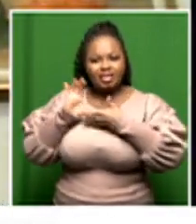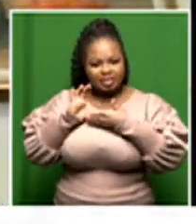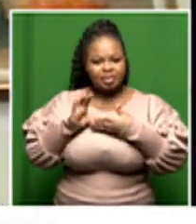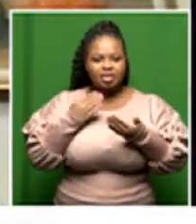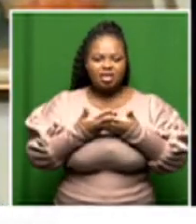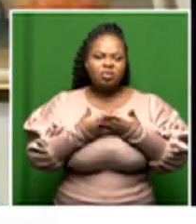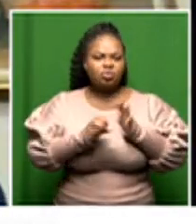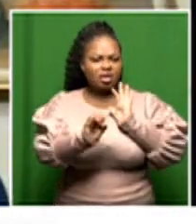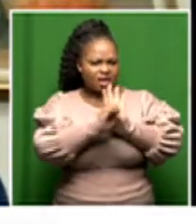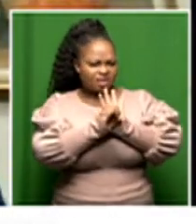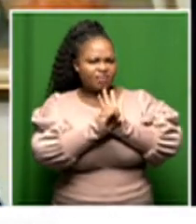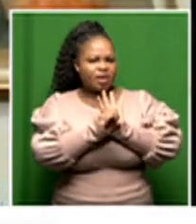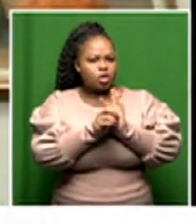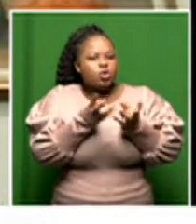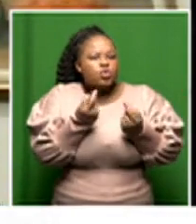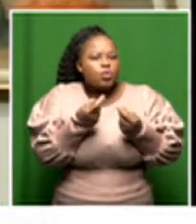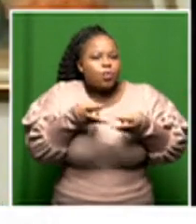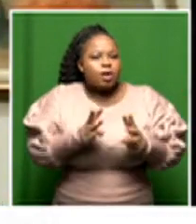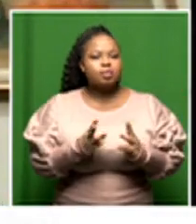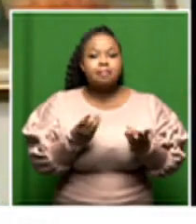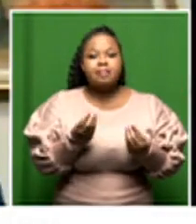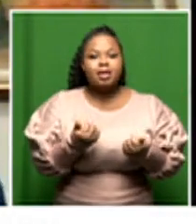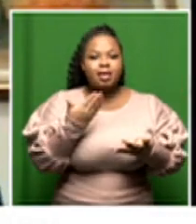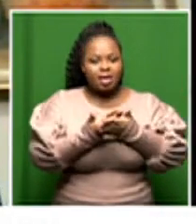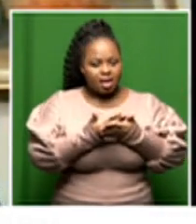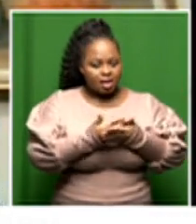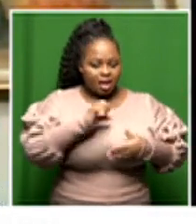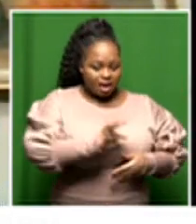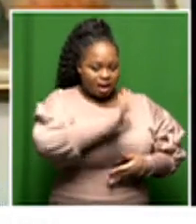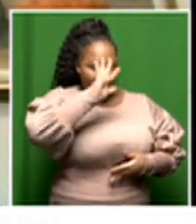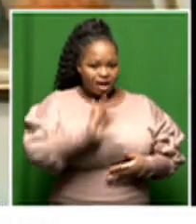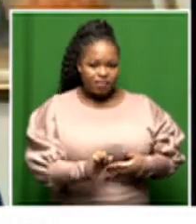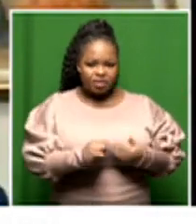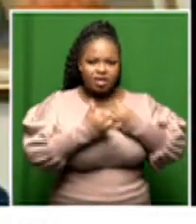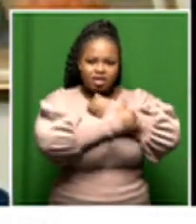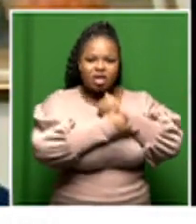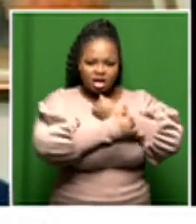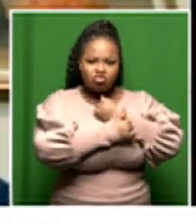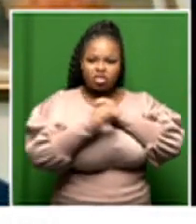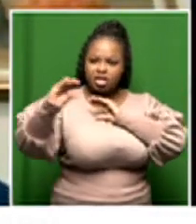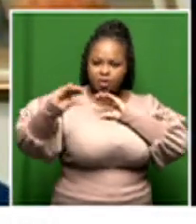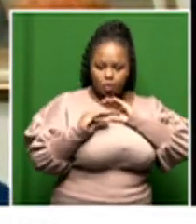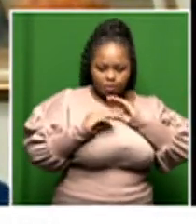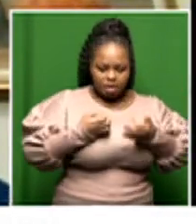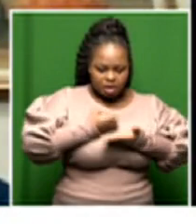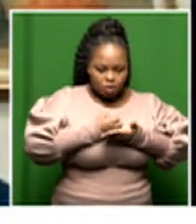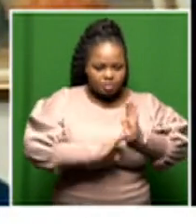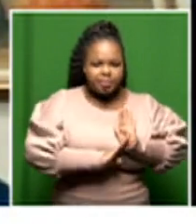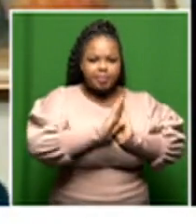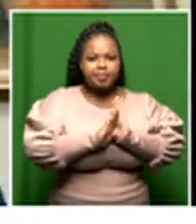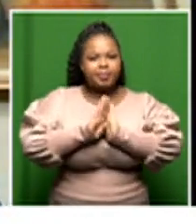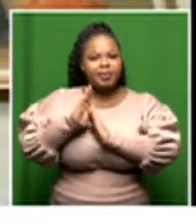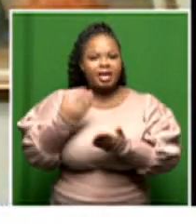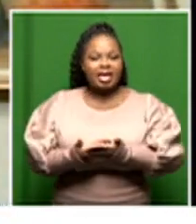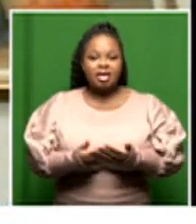identification of new funding that would assist African countries to invest in their economic